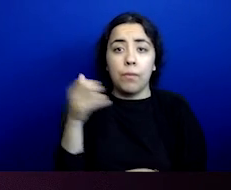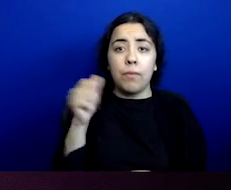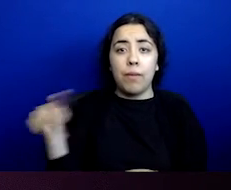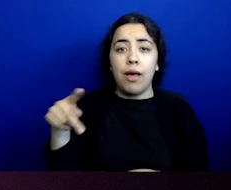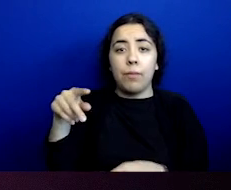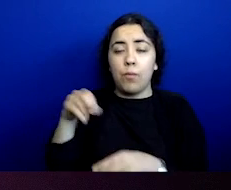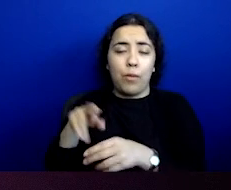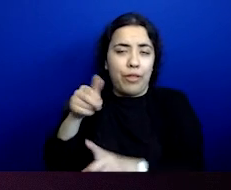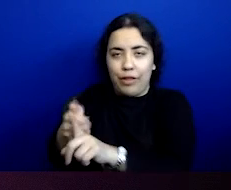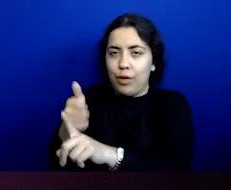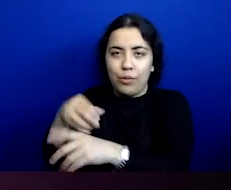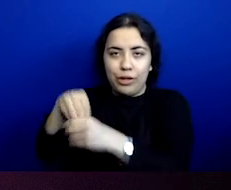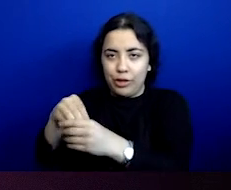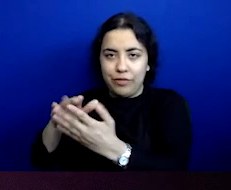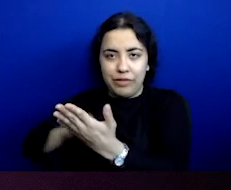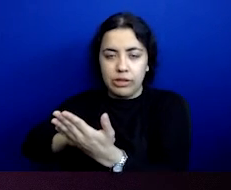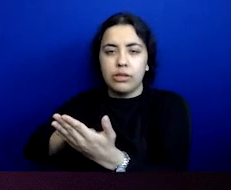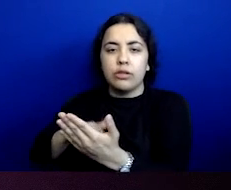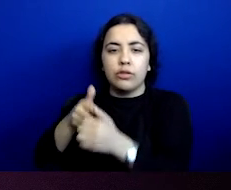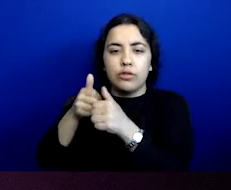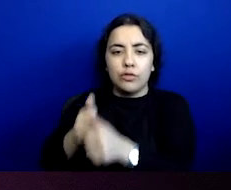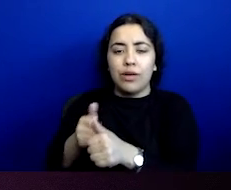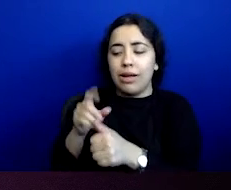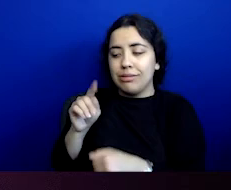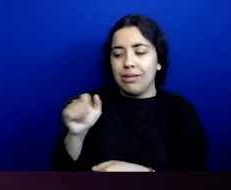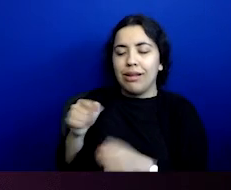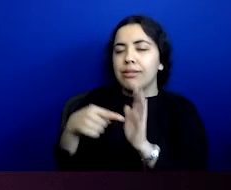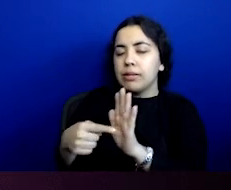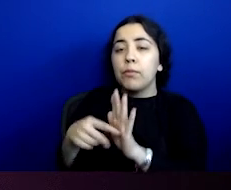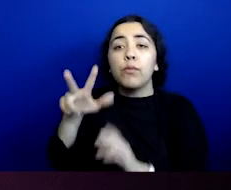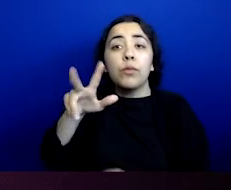or their own interfaces to track data for, such as 311 requests.